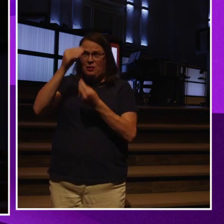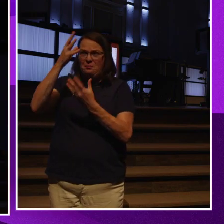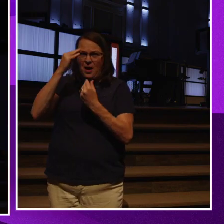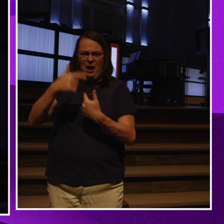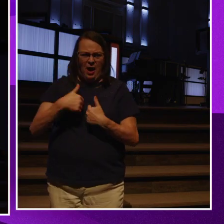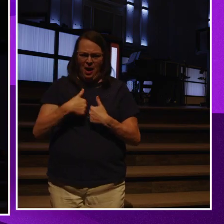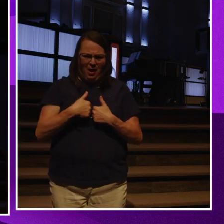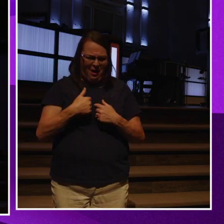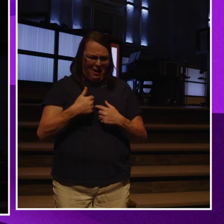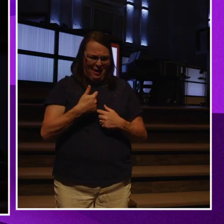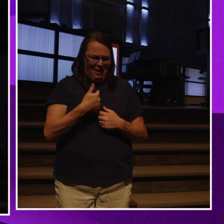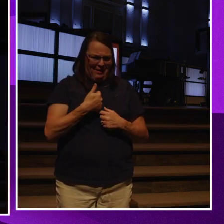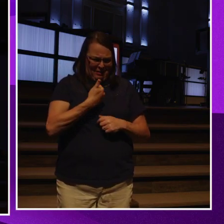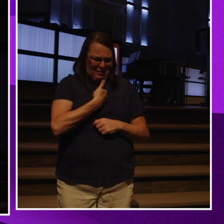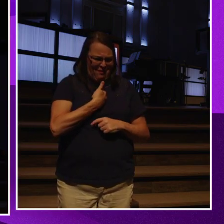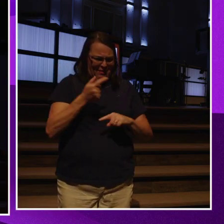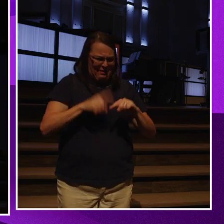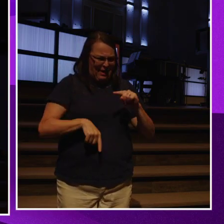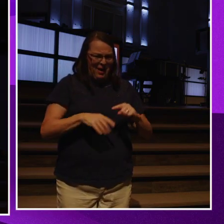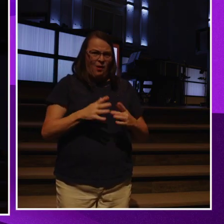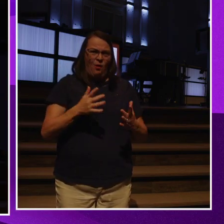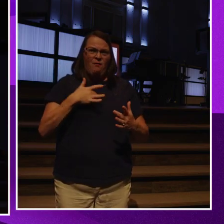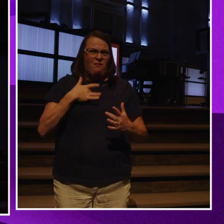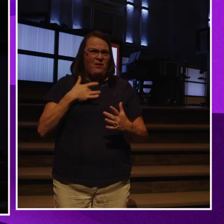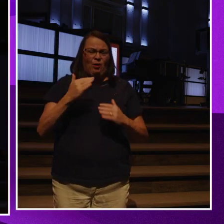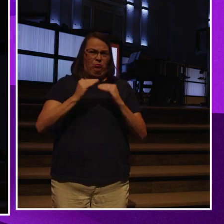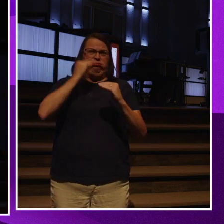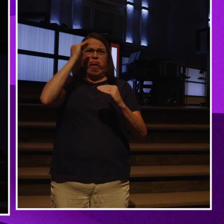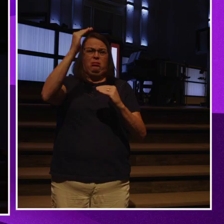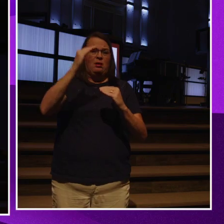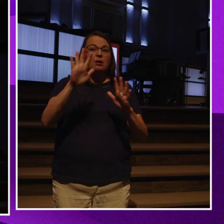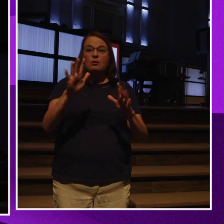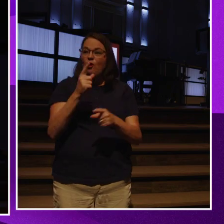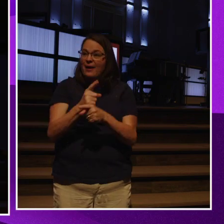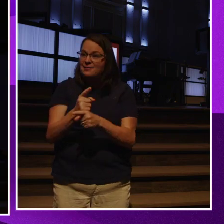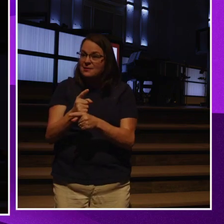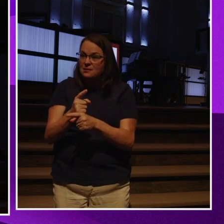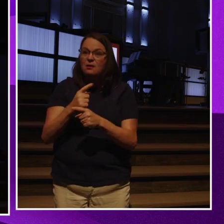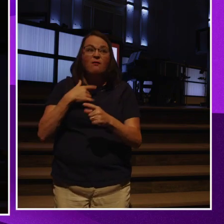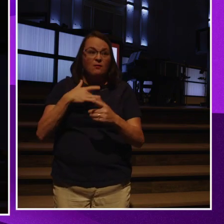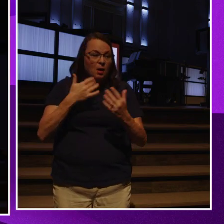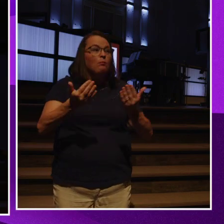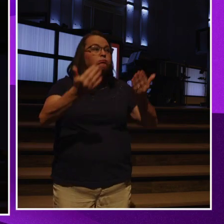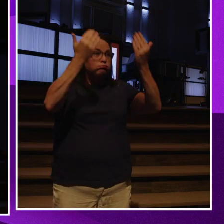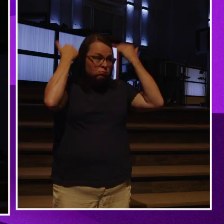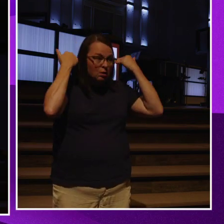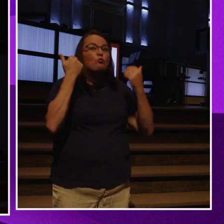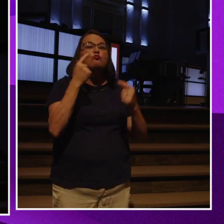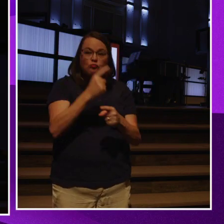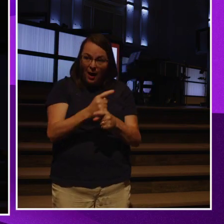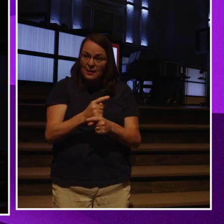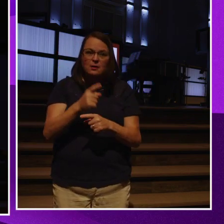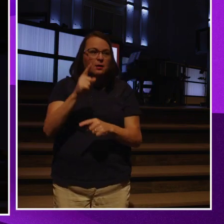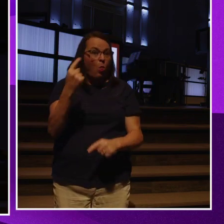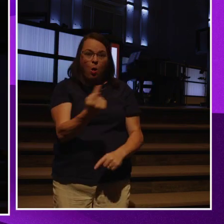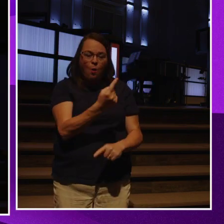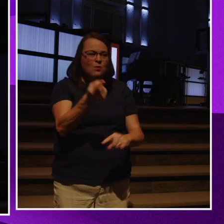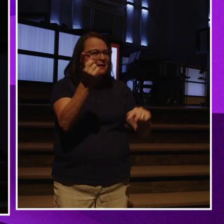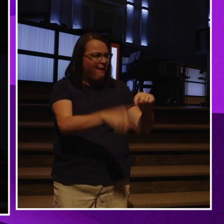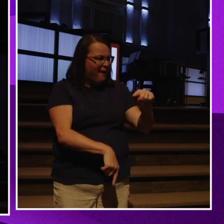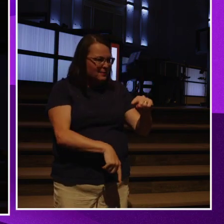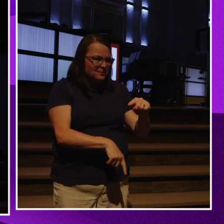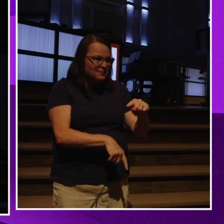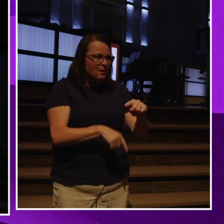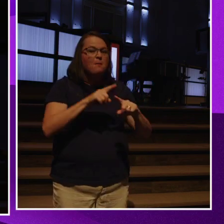my own. This work is daunting, and the truth is, that's correct. You can't do it on your own.